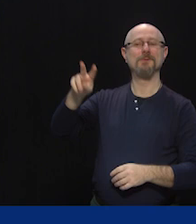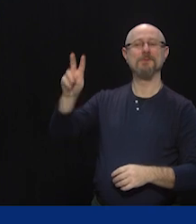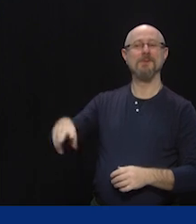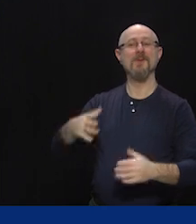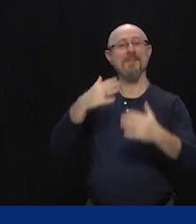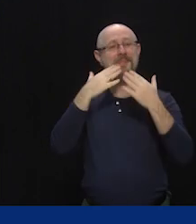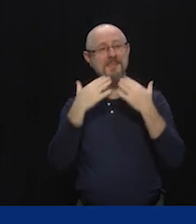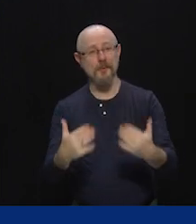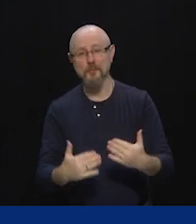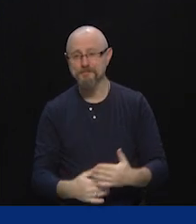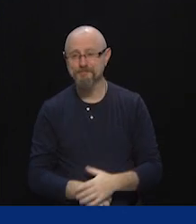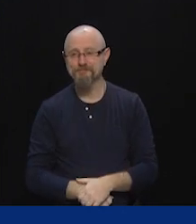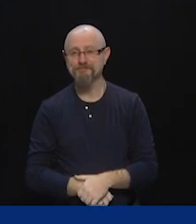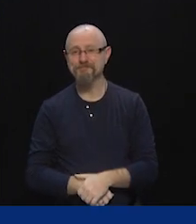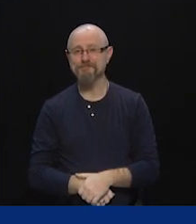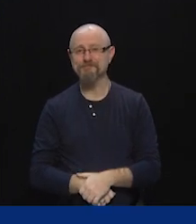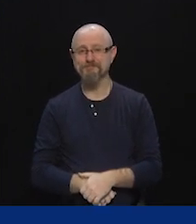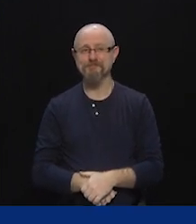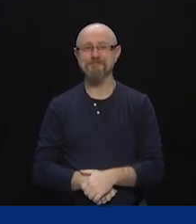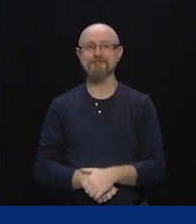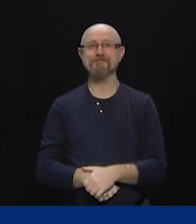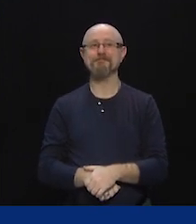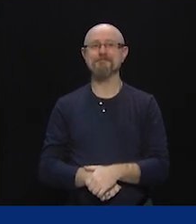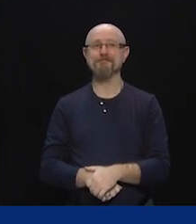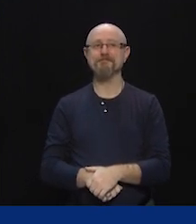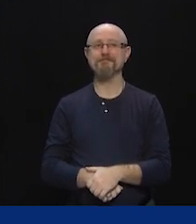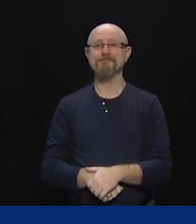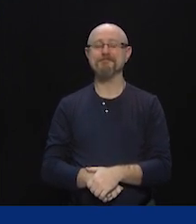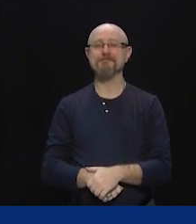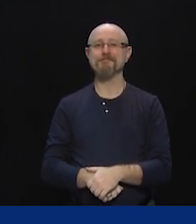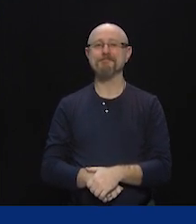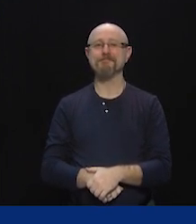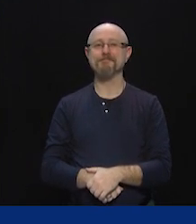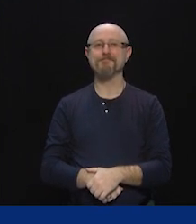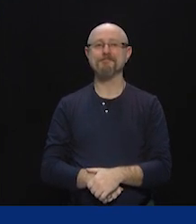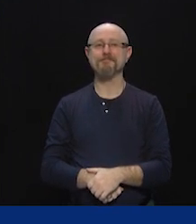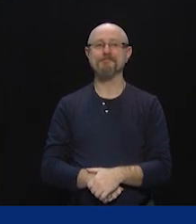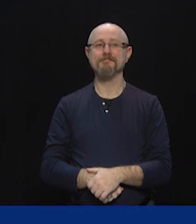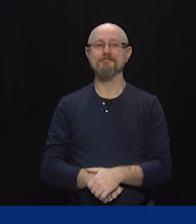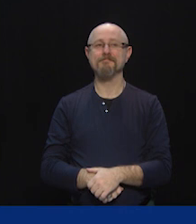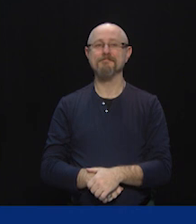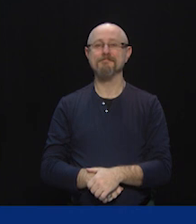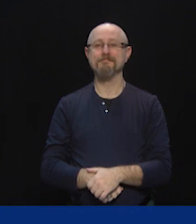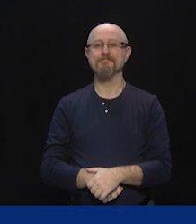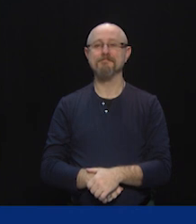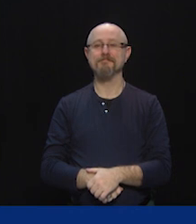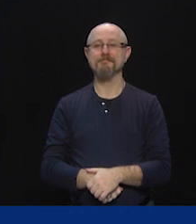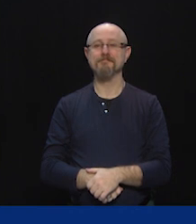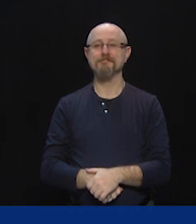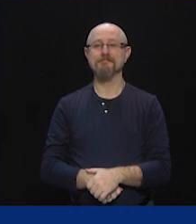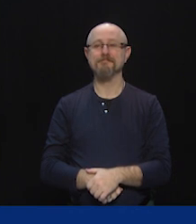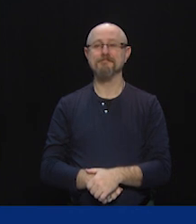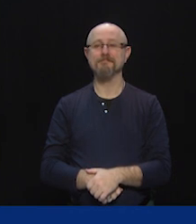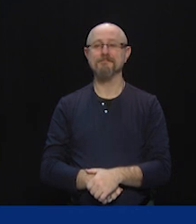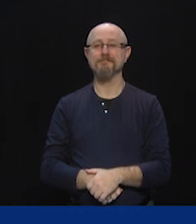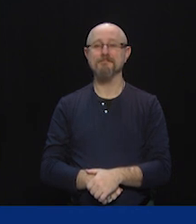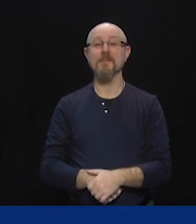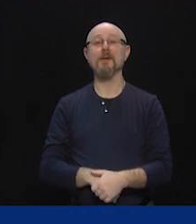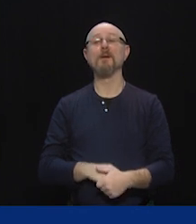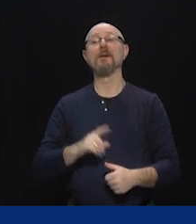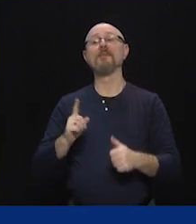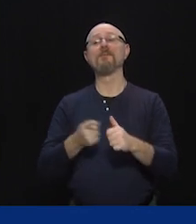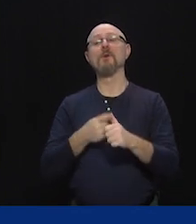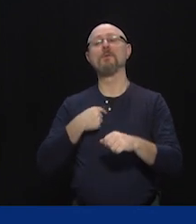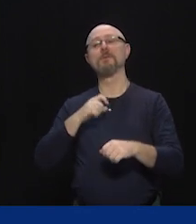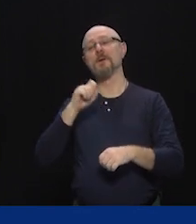that, we'll take any questions. I think we want to. Okay. Yes, indeed. Governor, good morning. Your first question comes from